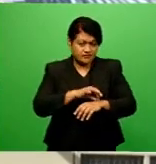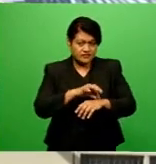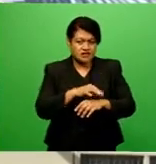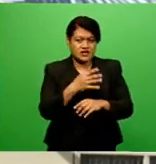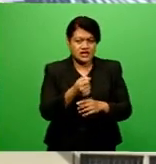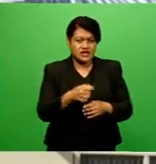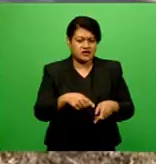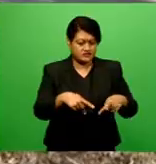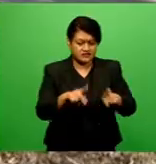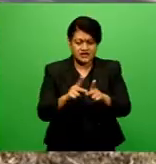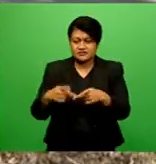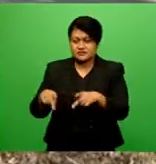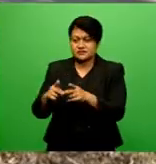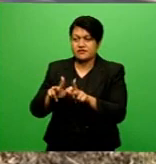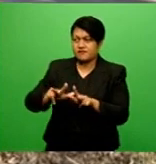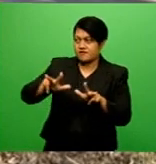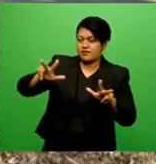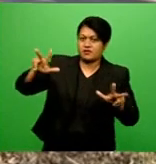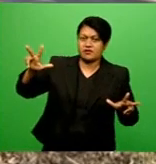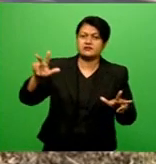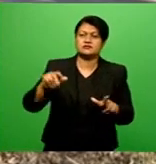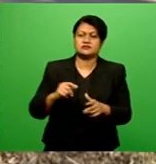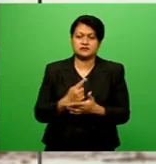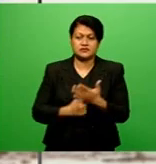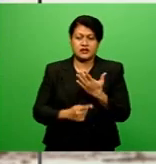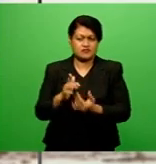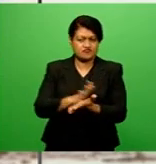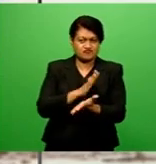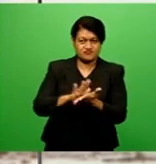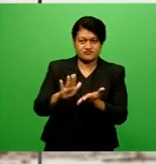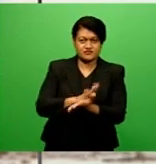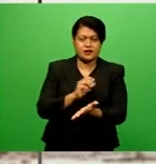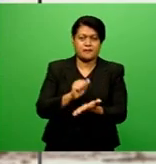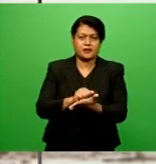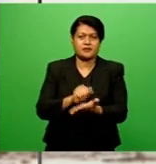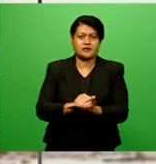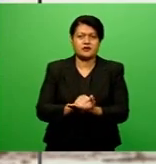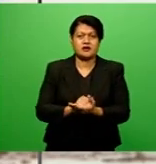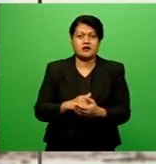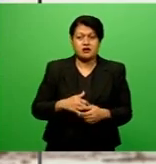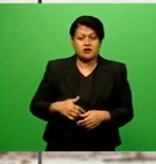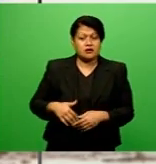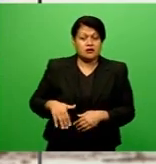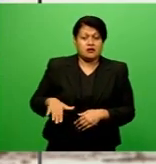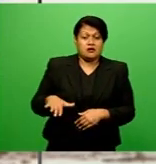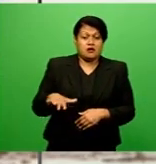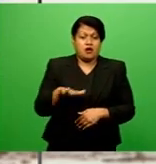in Vanuatu. Kritika Kumar, FBC News. All